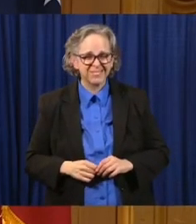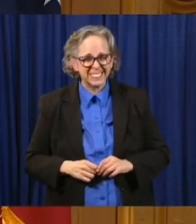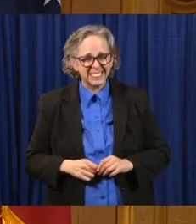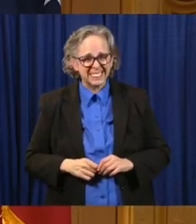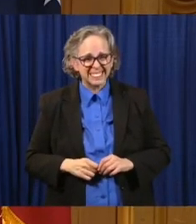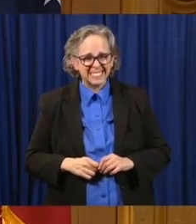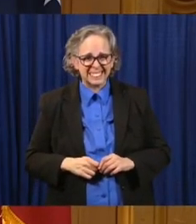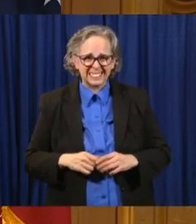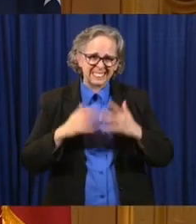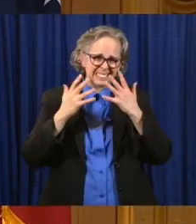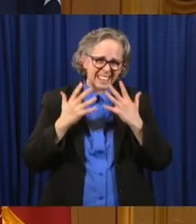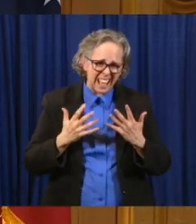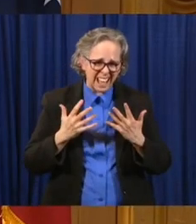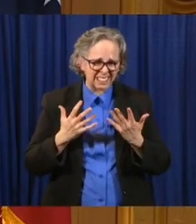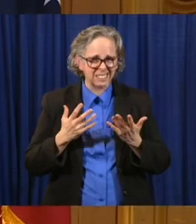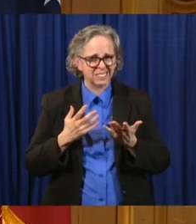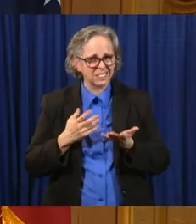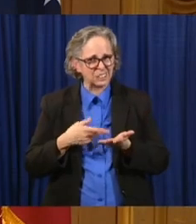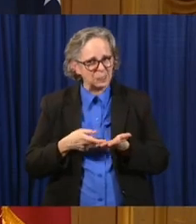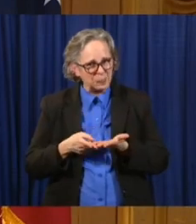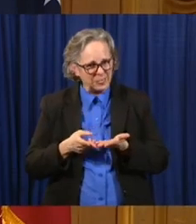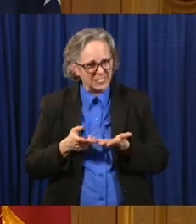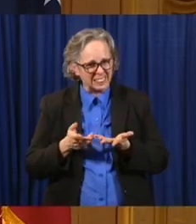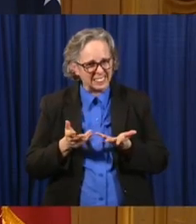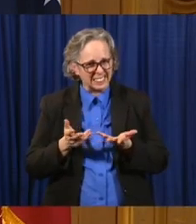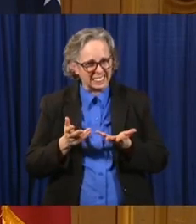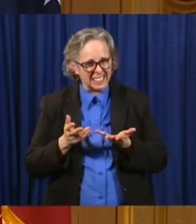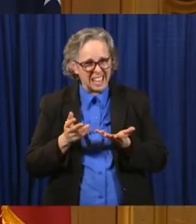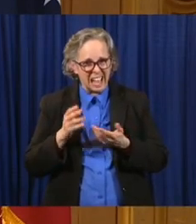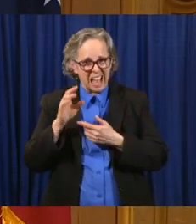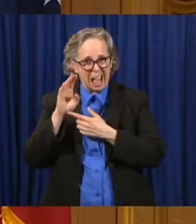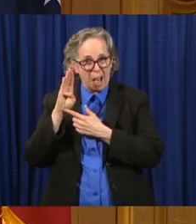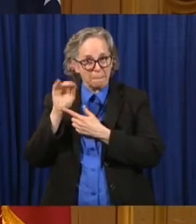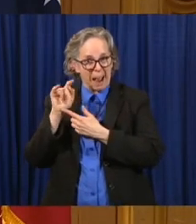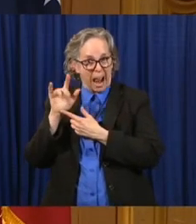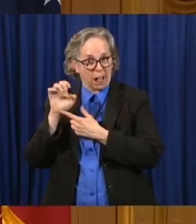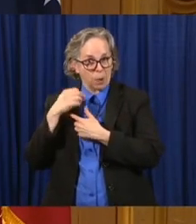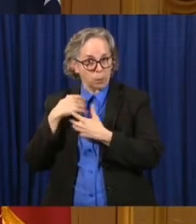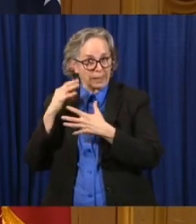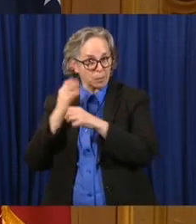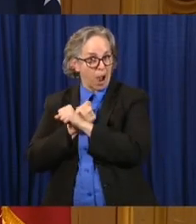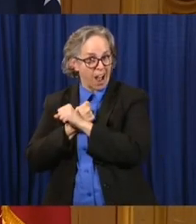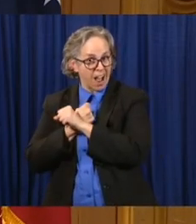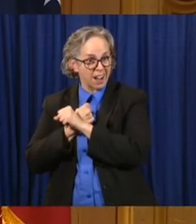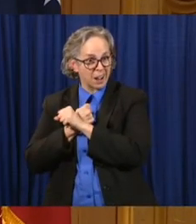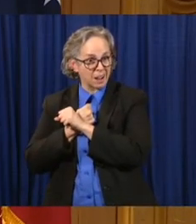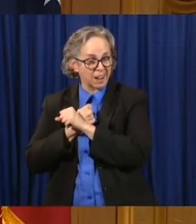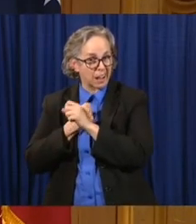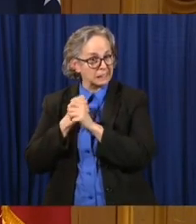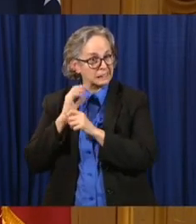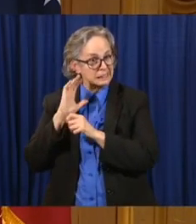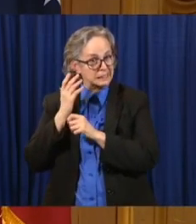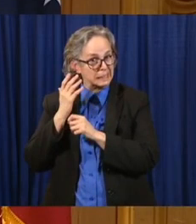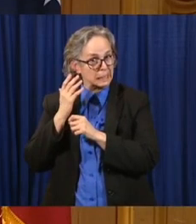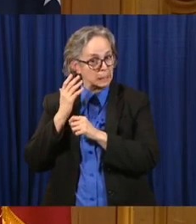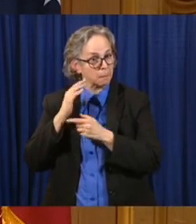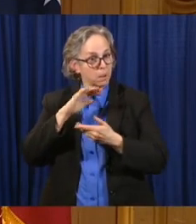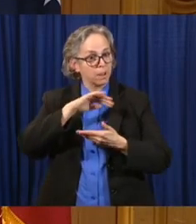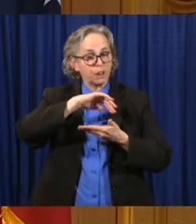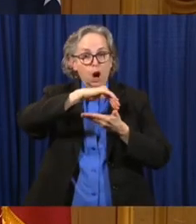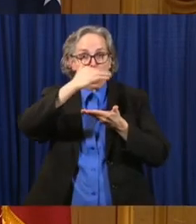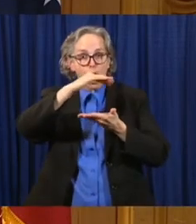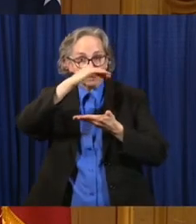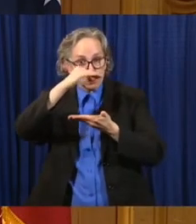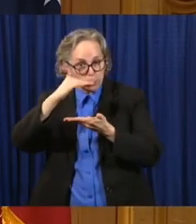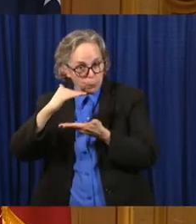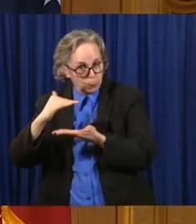that we've won the battle. We have appears we've flattened this curve, but